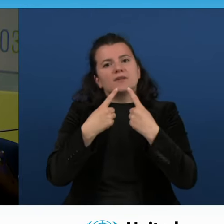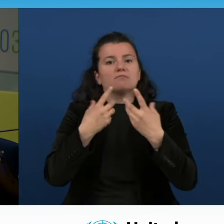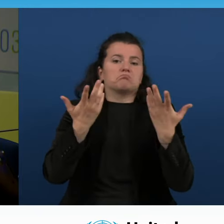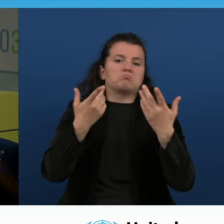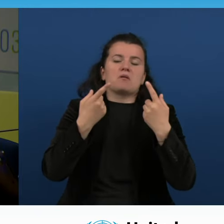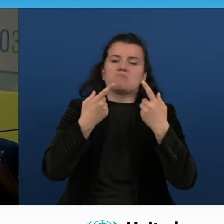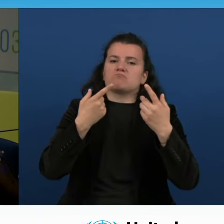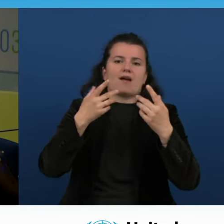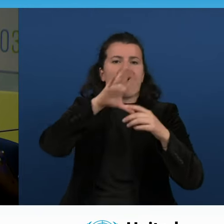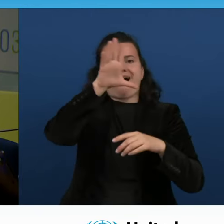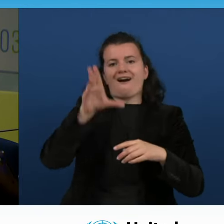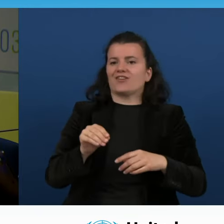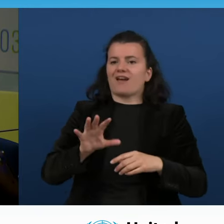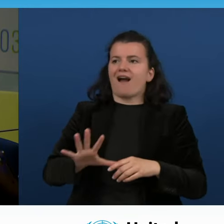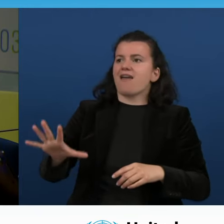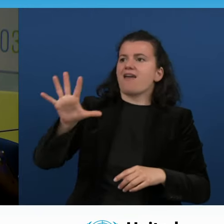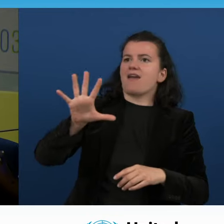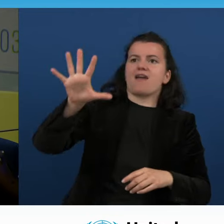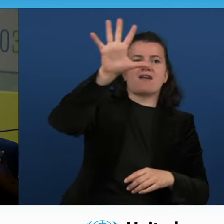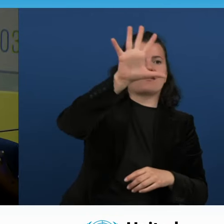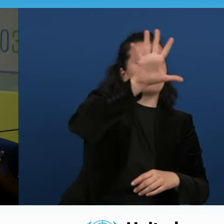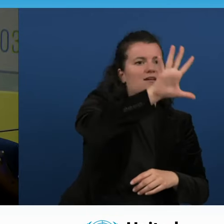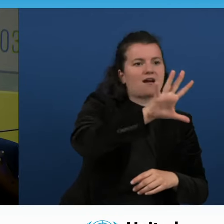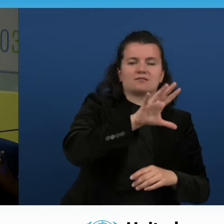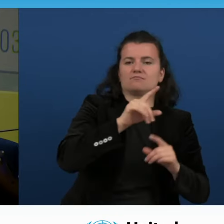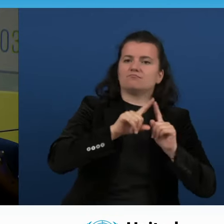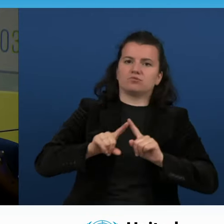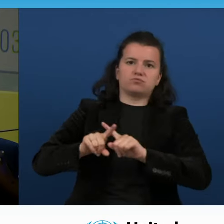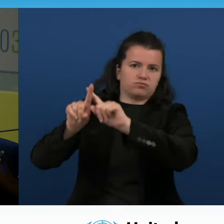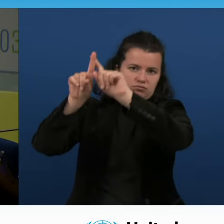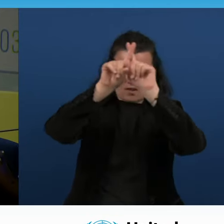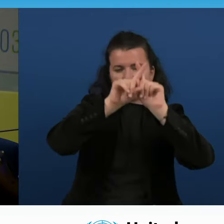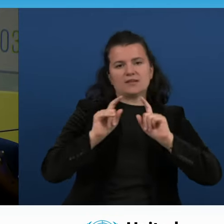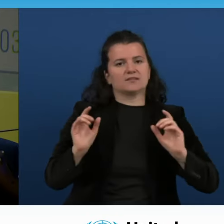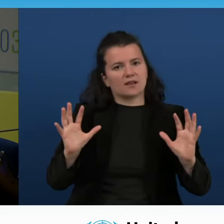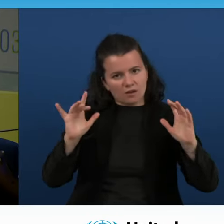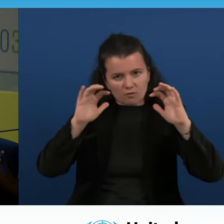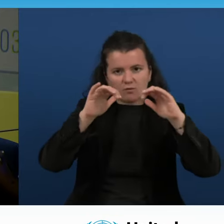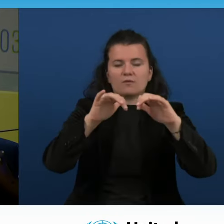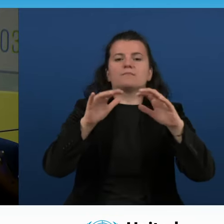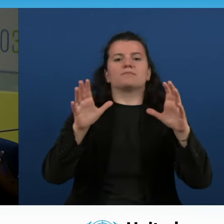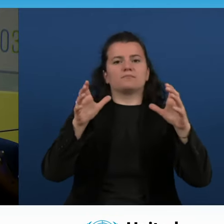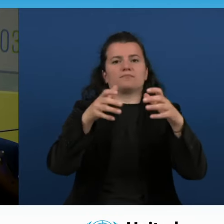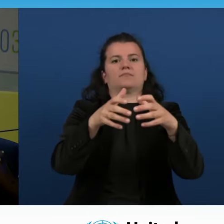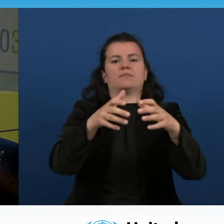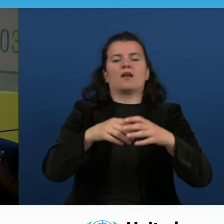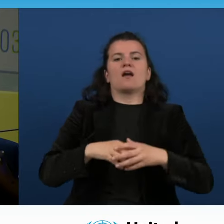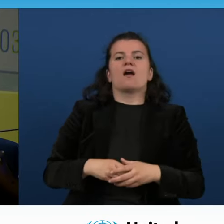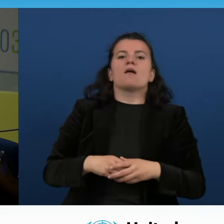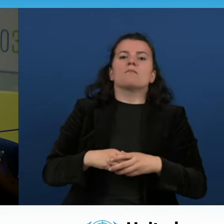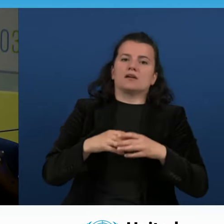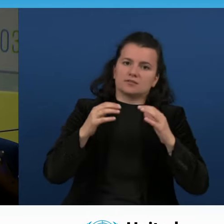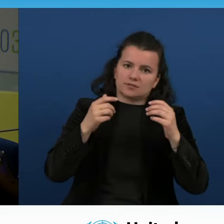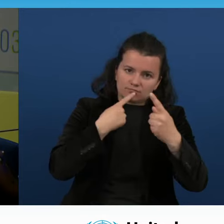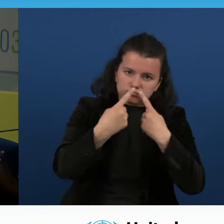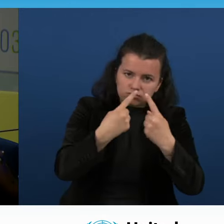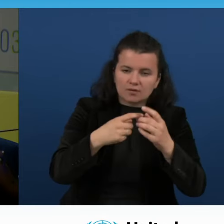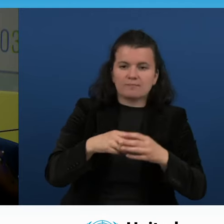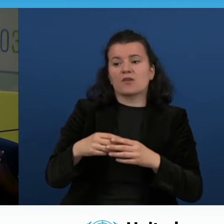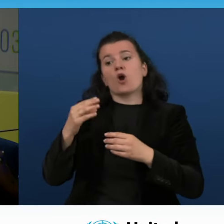an enabling environment that empowers youth, particularly young women, to actively participate and contribute